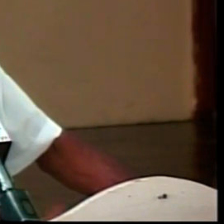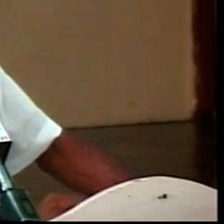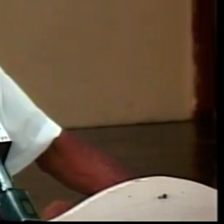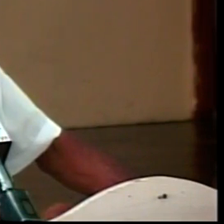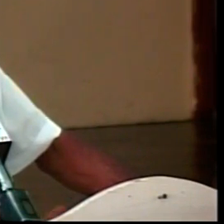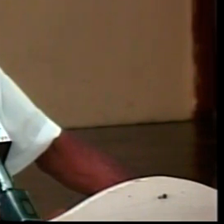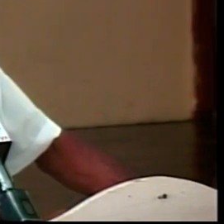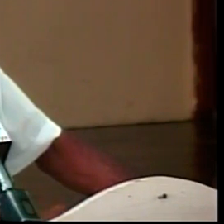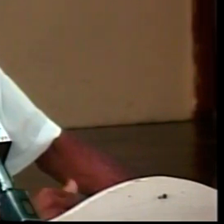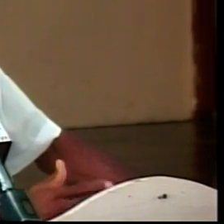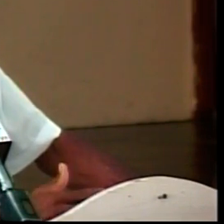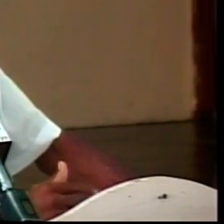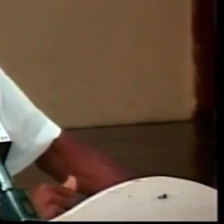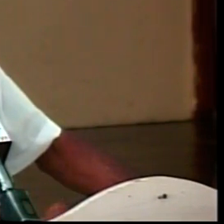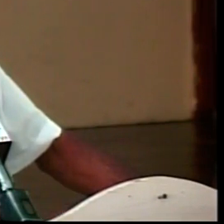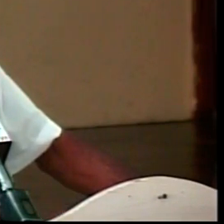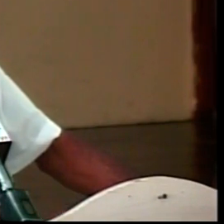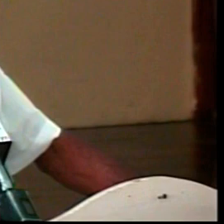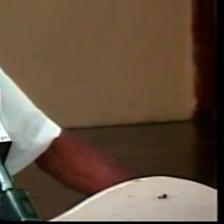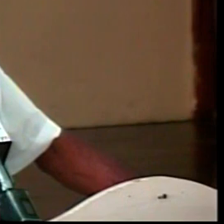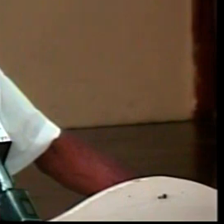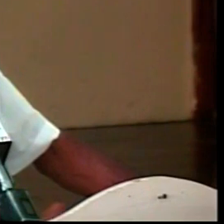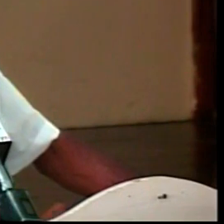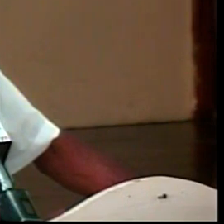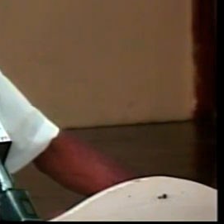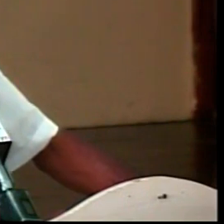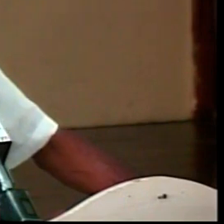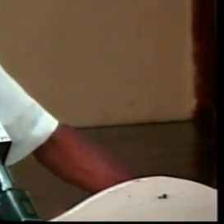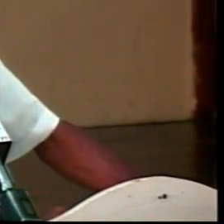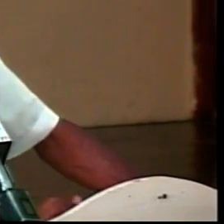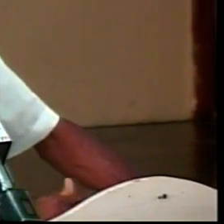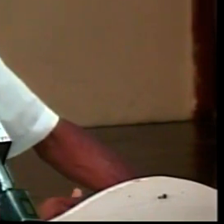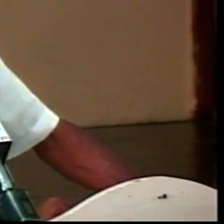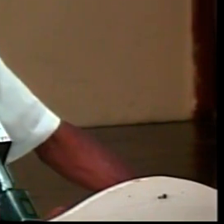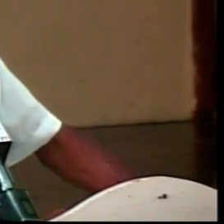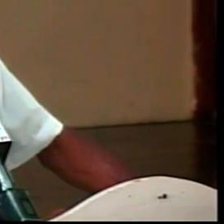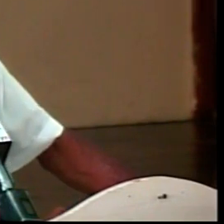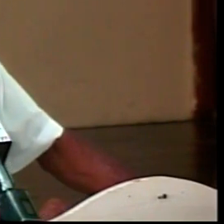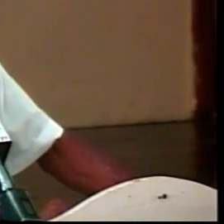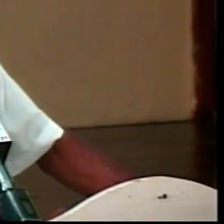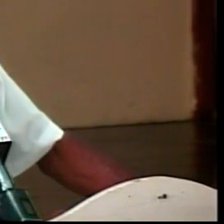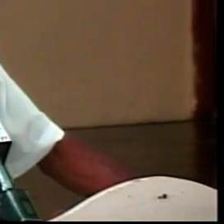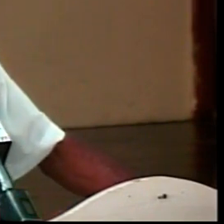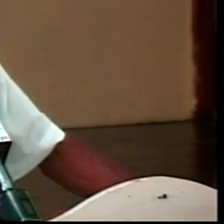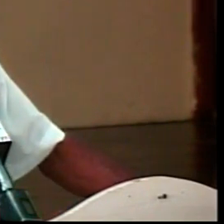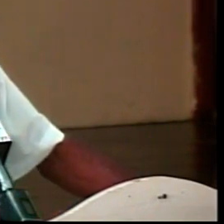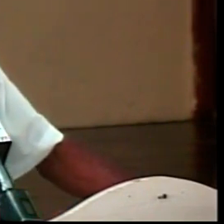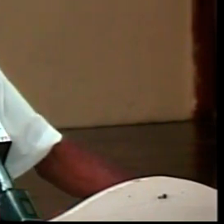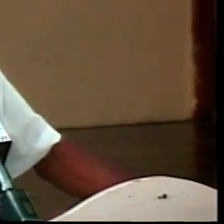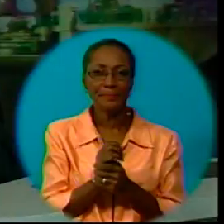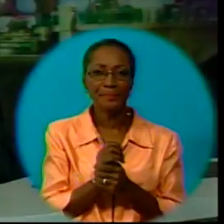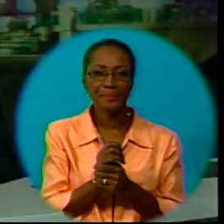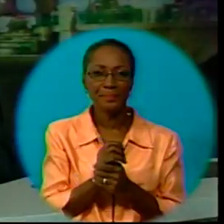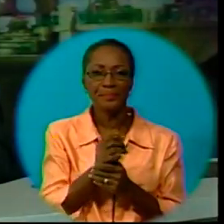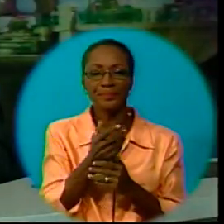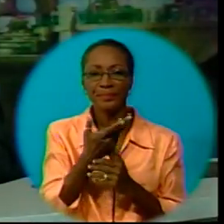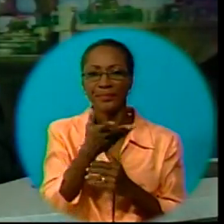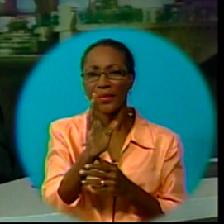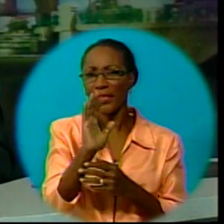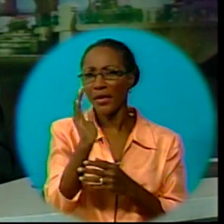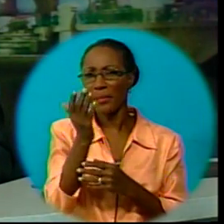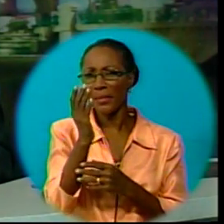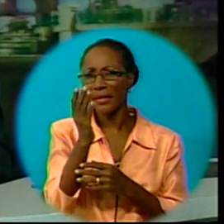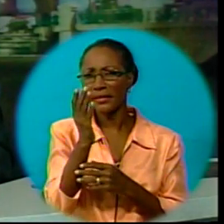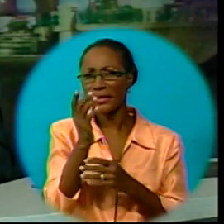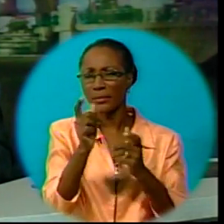areas occupied by the reception and infants section of the school. Well, there appears